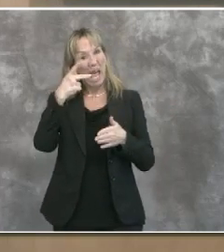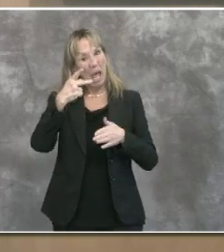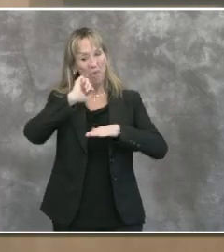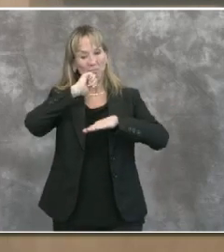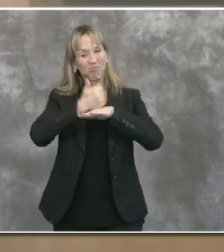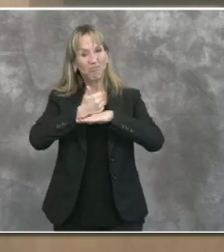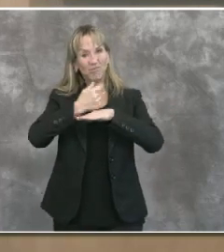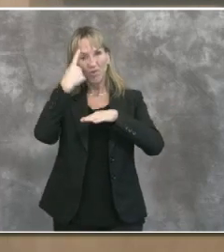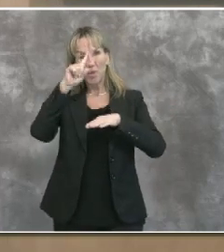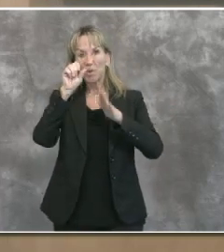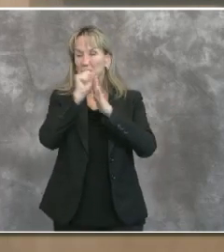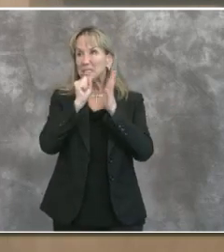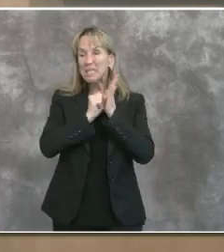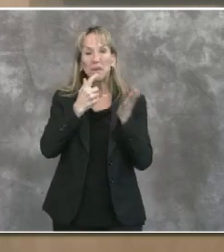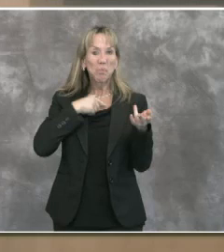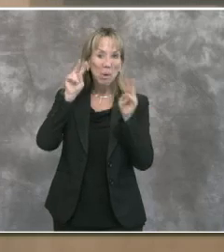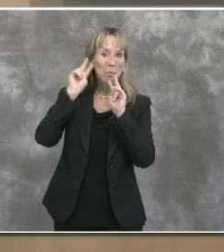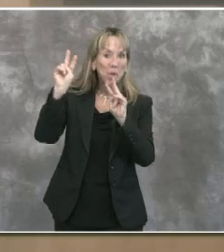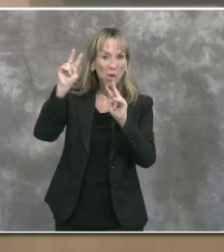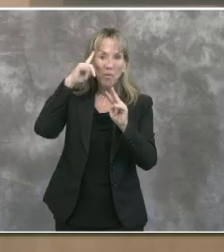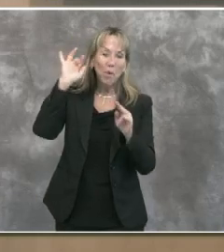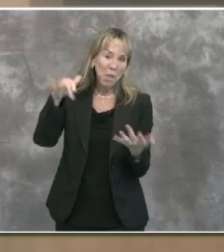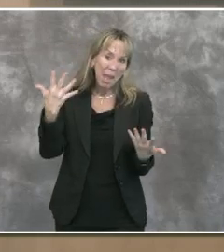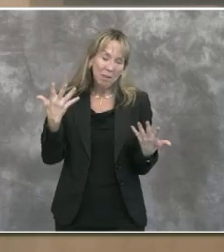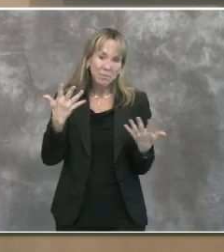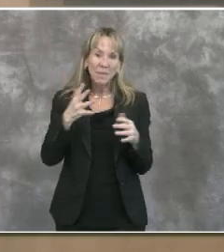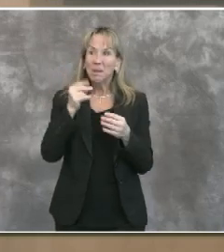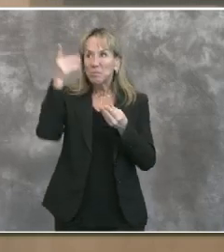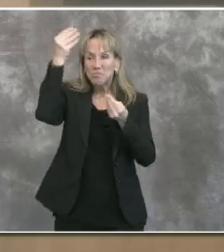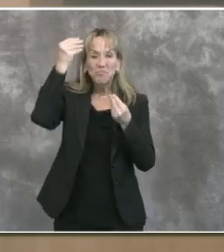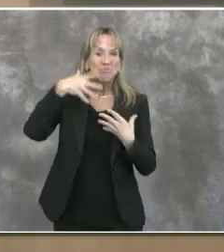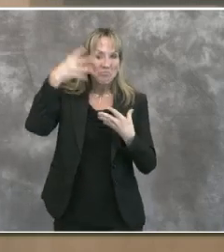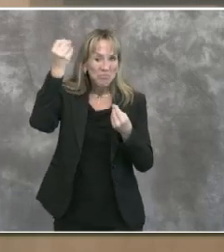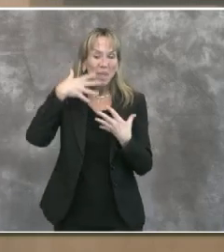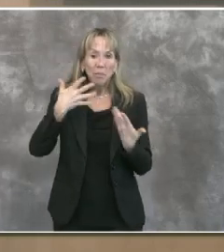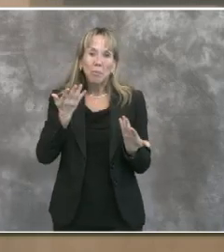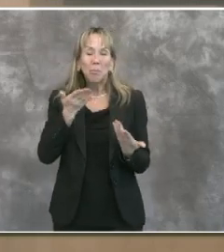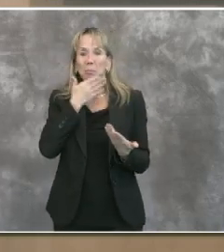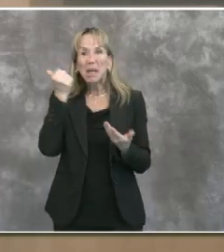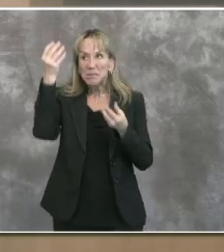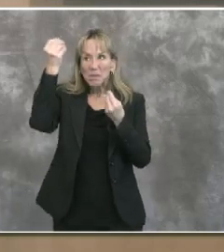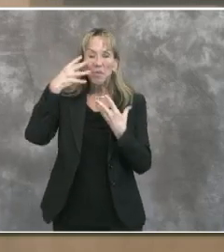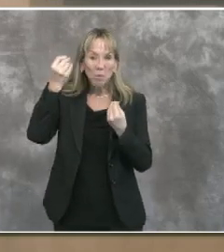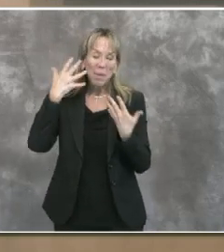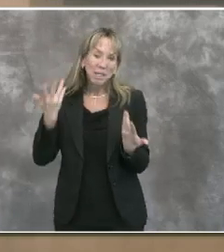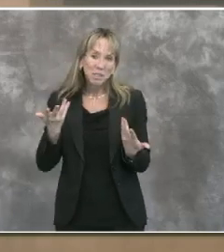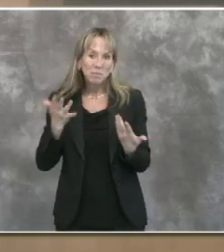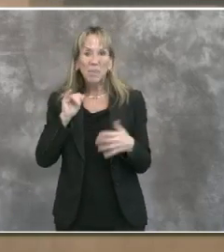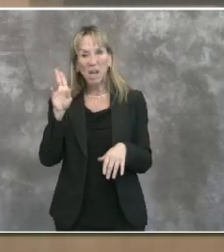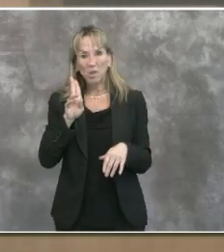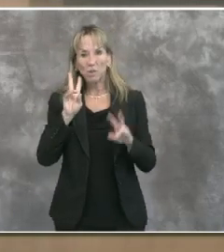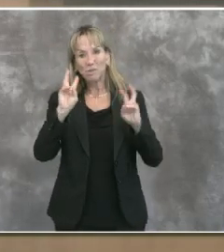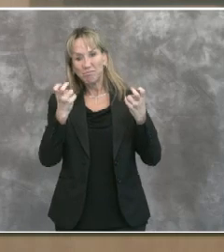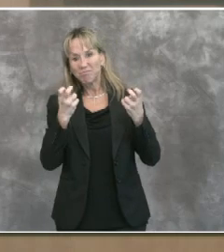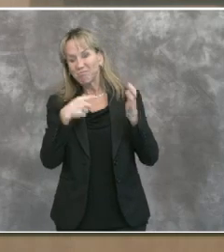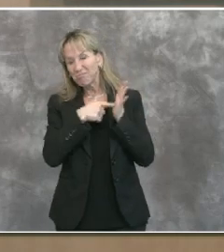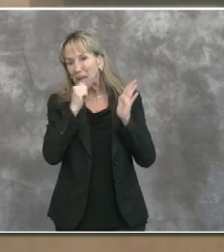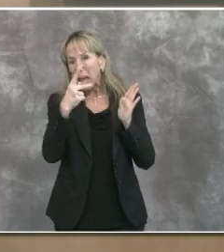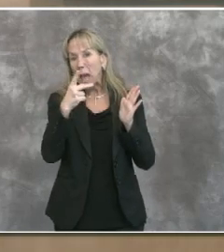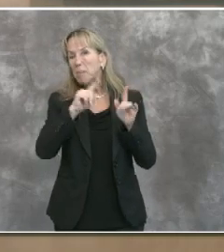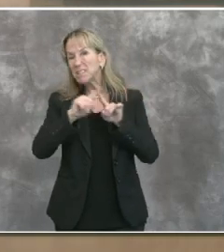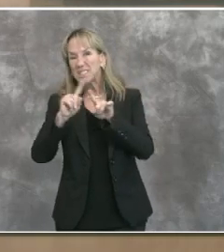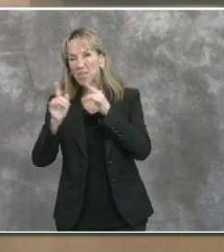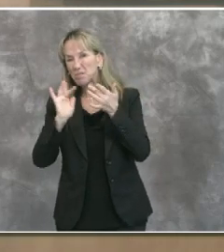looking forward to their leadership and to giving us the best information we can about using those electronic resources.